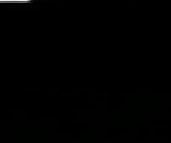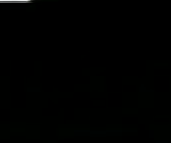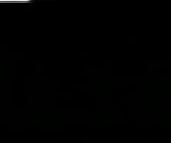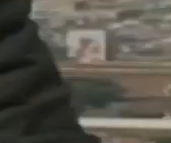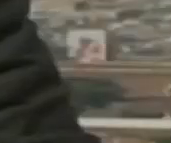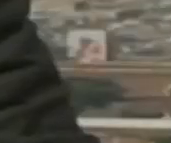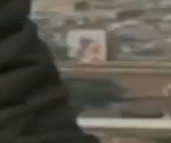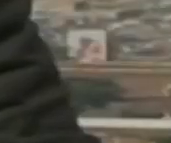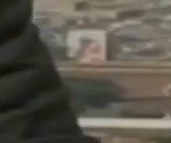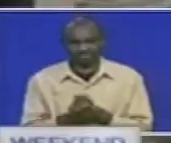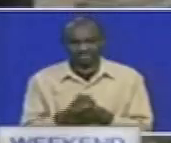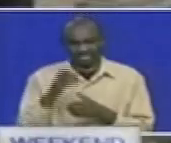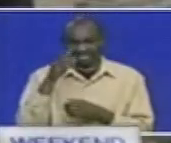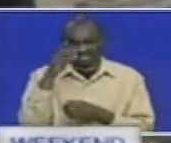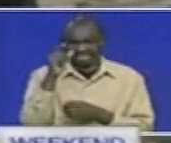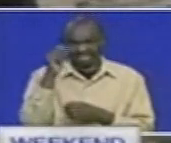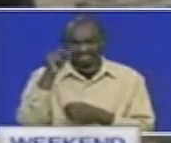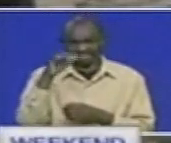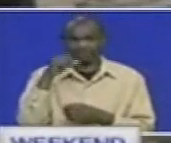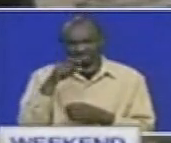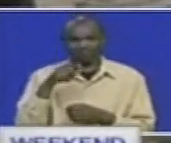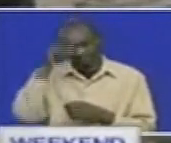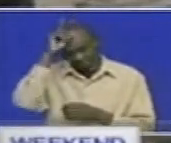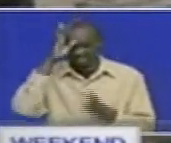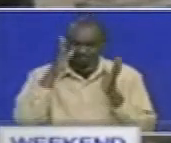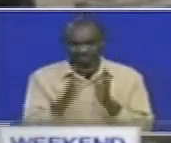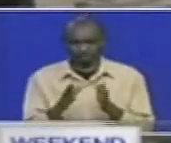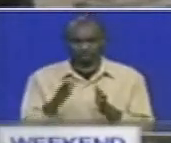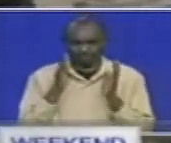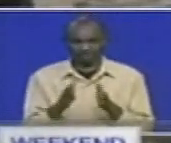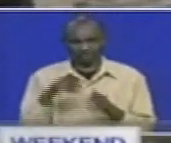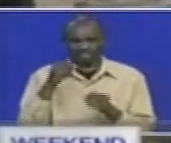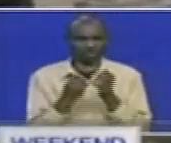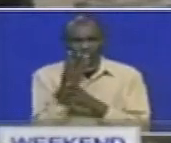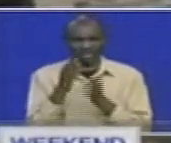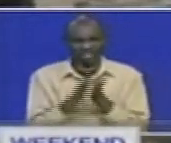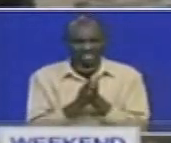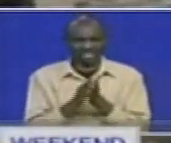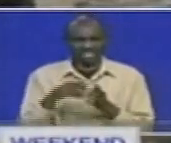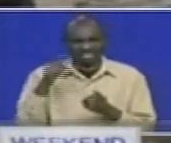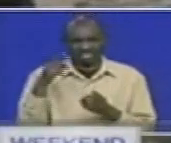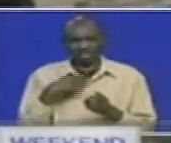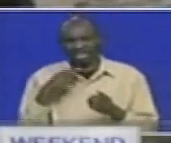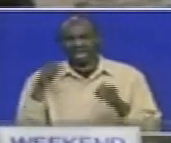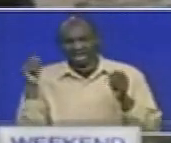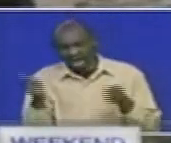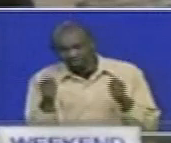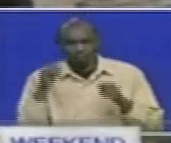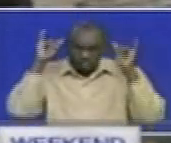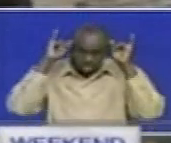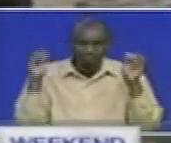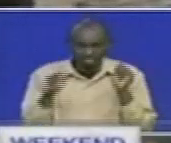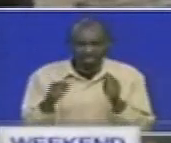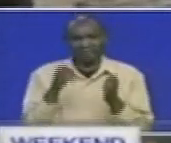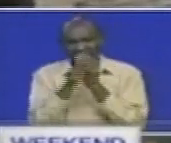story denisi is just a villager who grew up milking learning how to milk cattle learning how to plant his